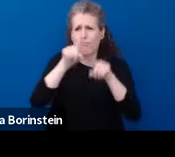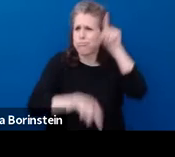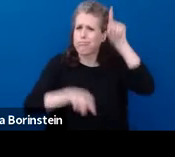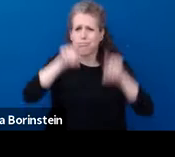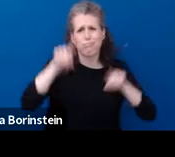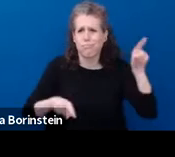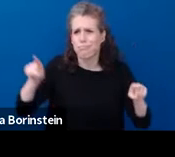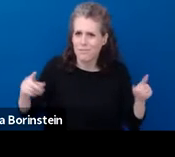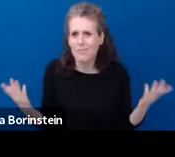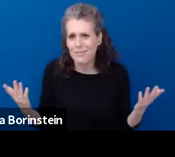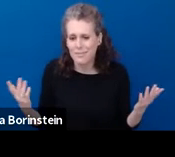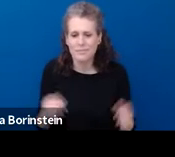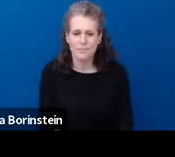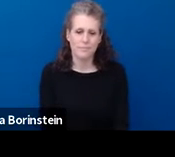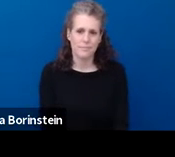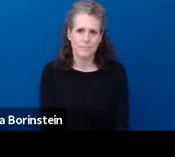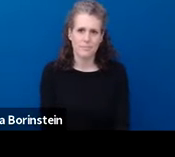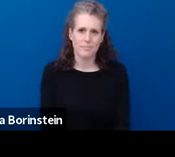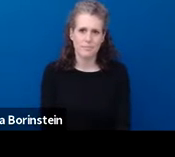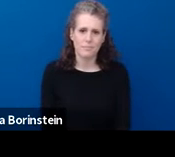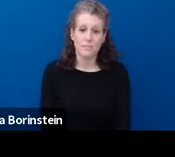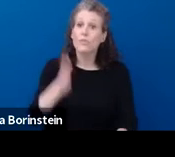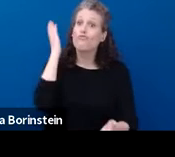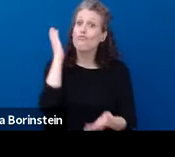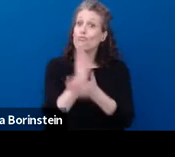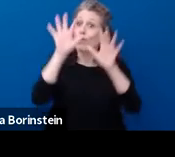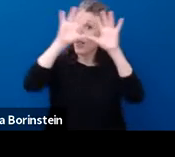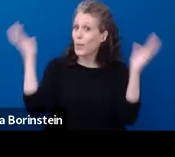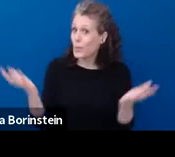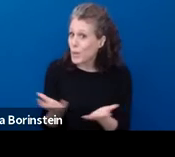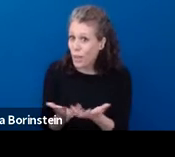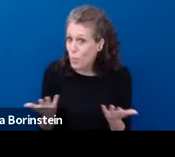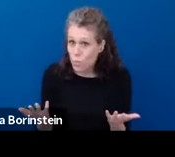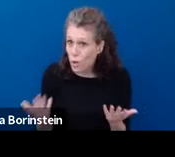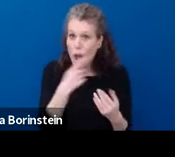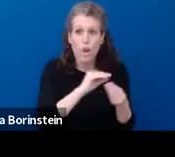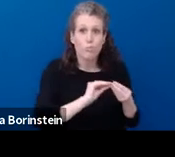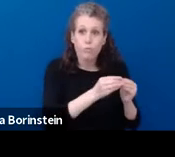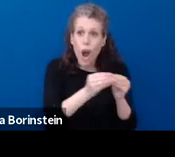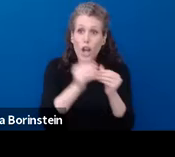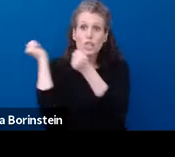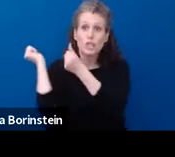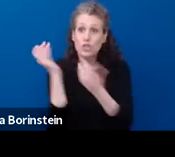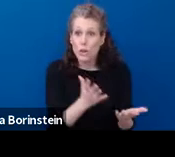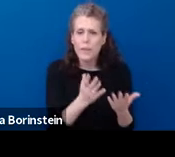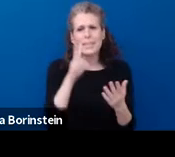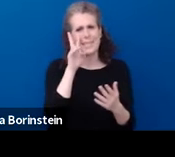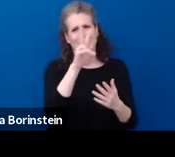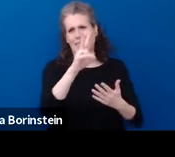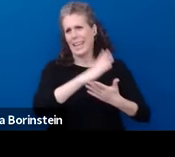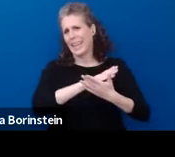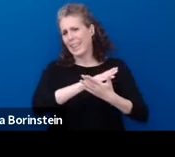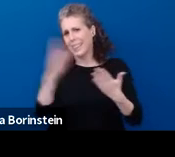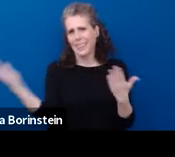And then when it comes to the reality, if you look at products and services out there, you can clearly see that they have